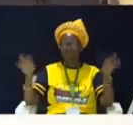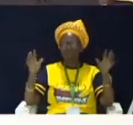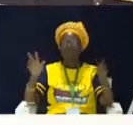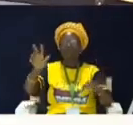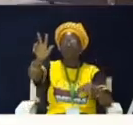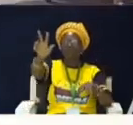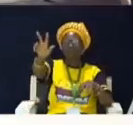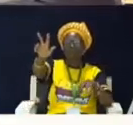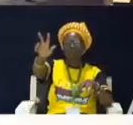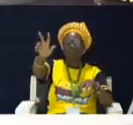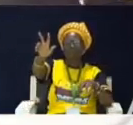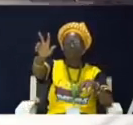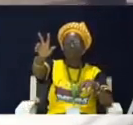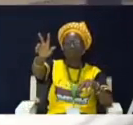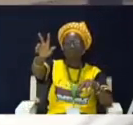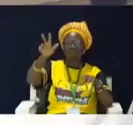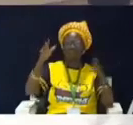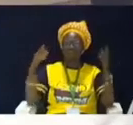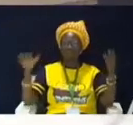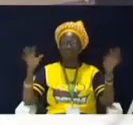1, 2, 3.